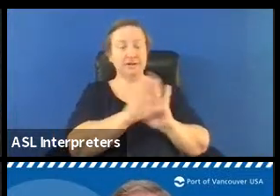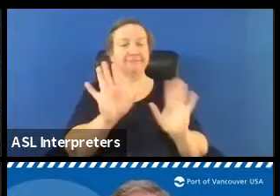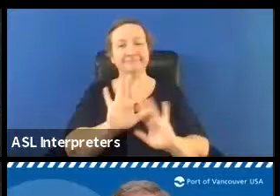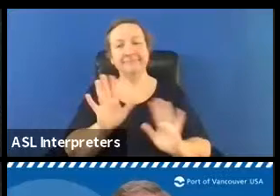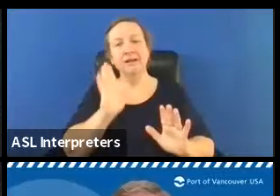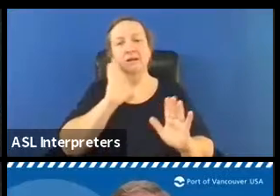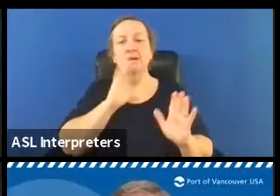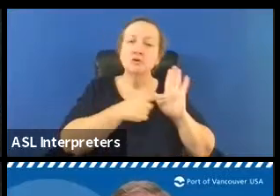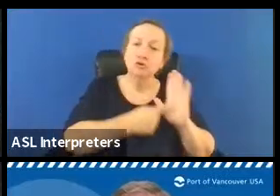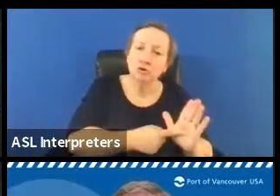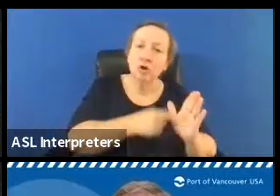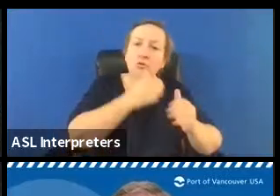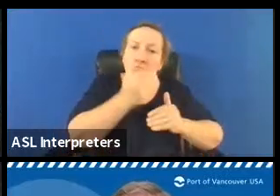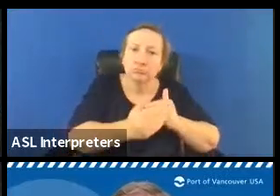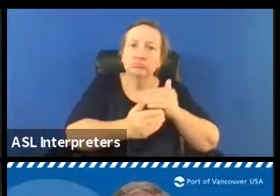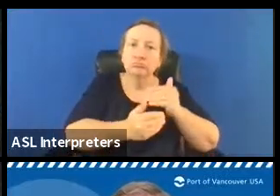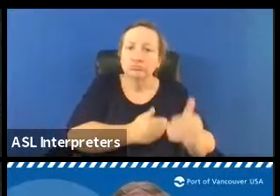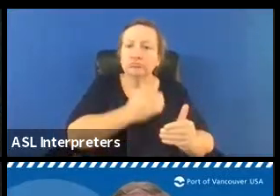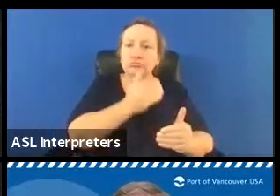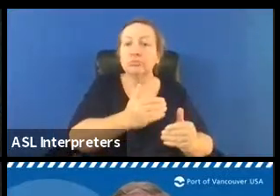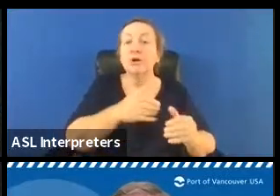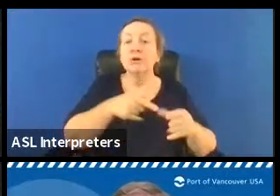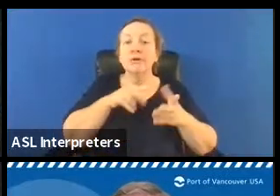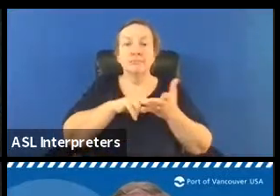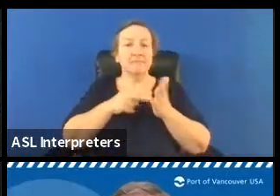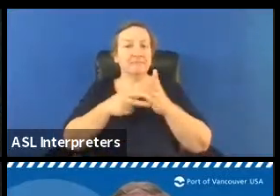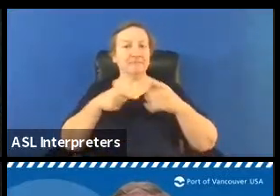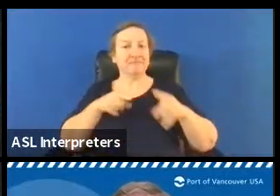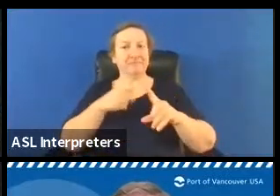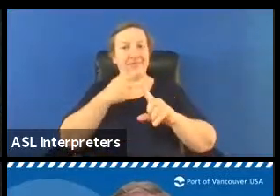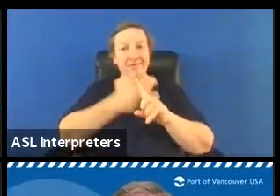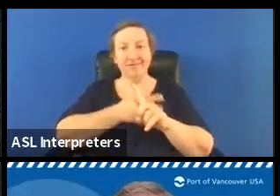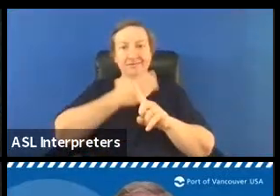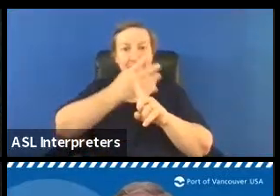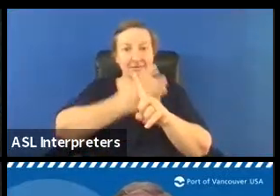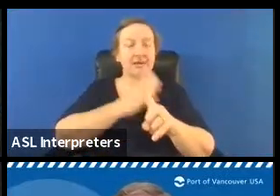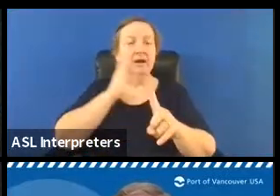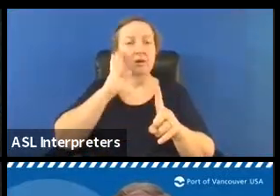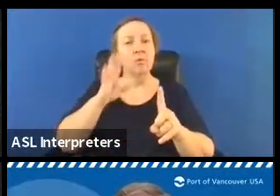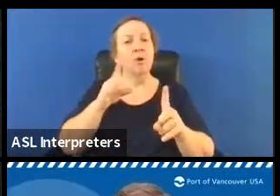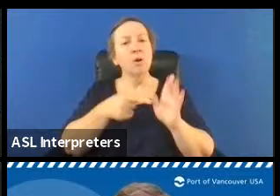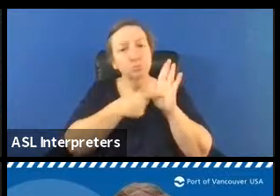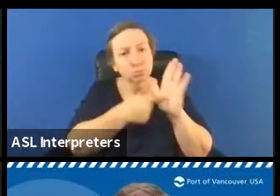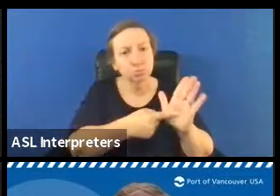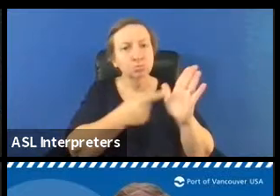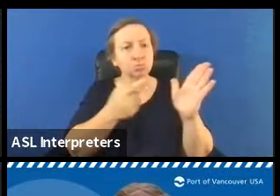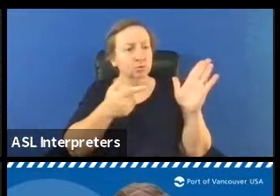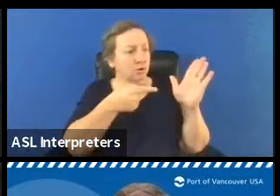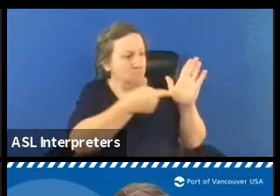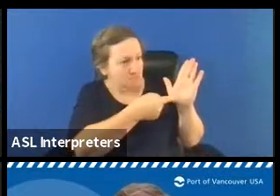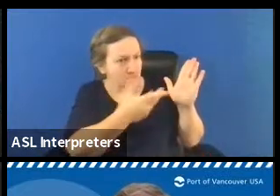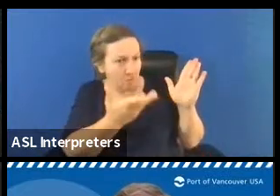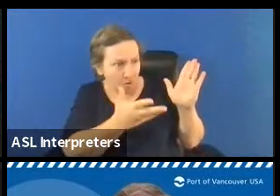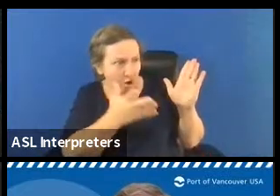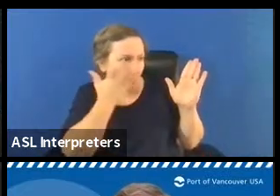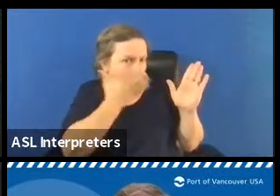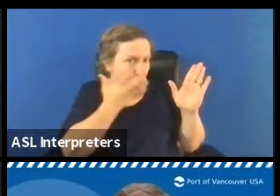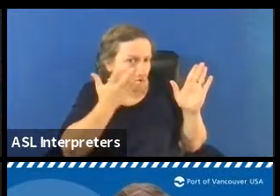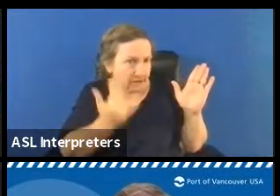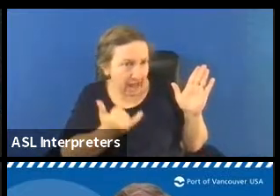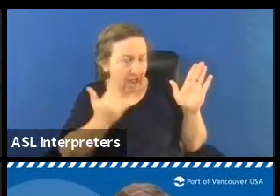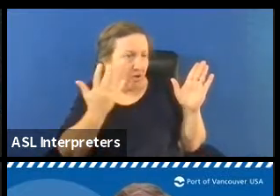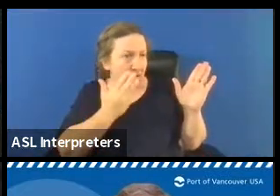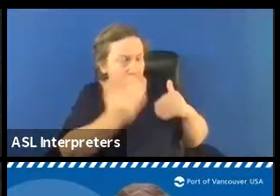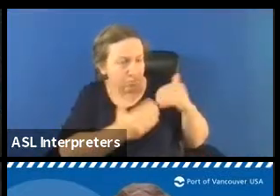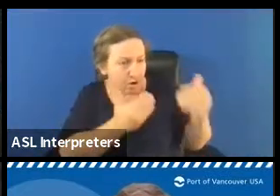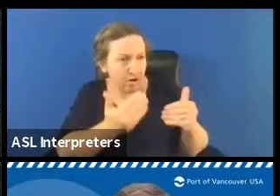next 3 or 4 months, diving in and showing you guys what the processes are, how the